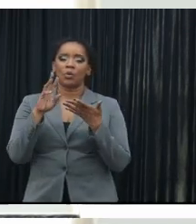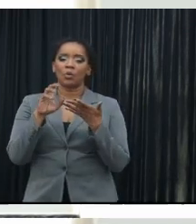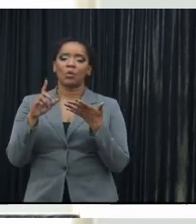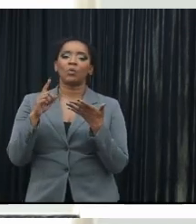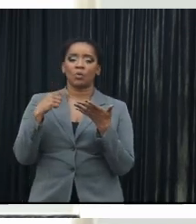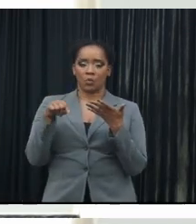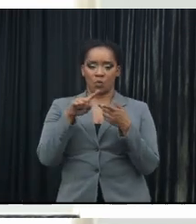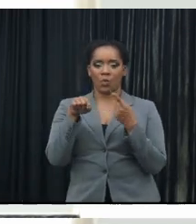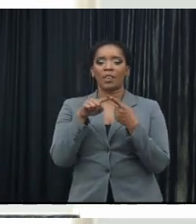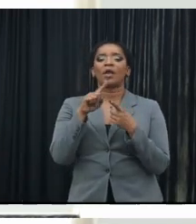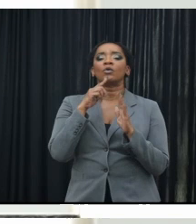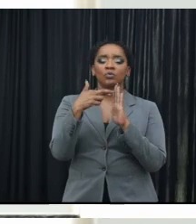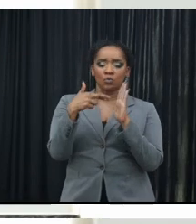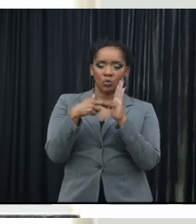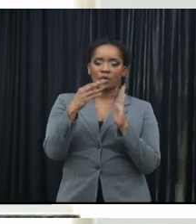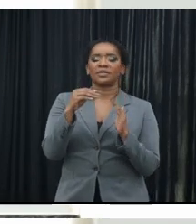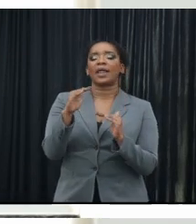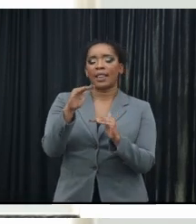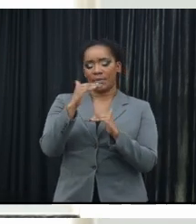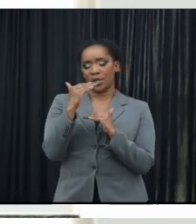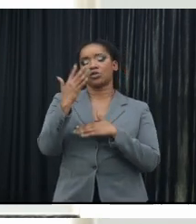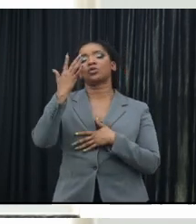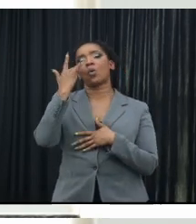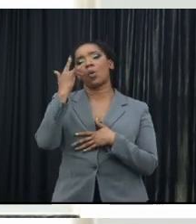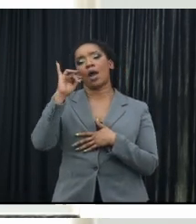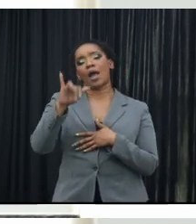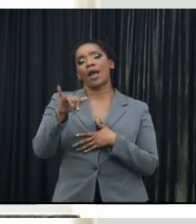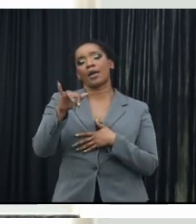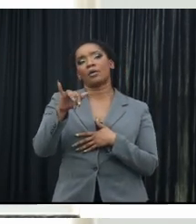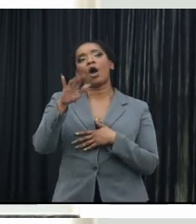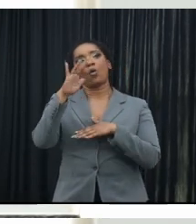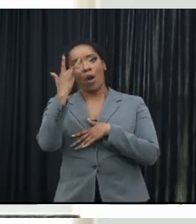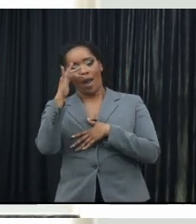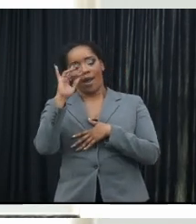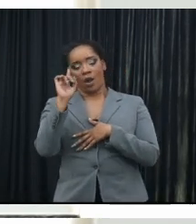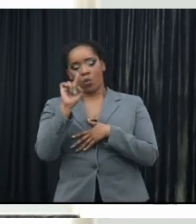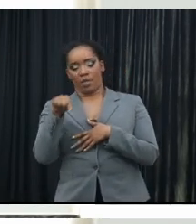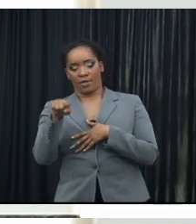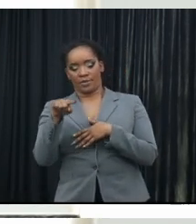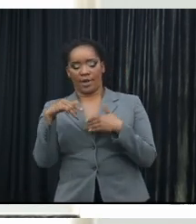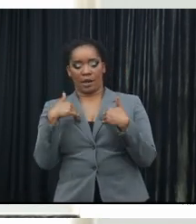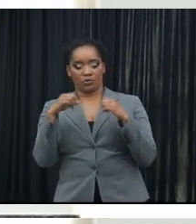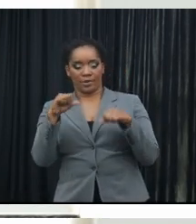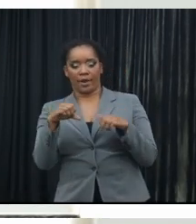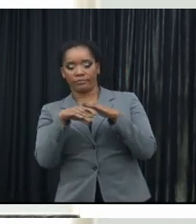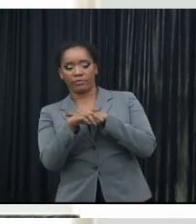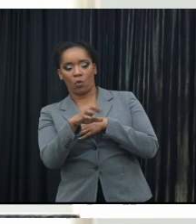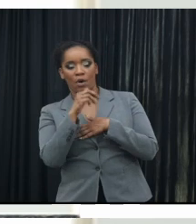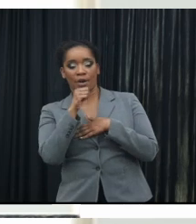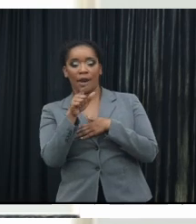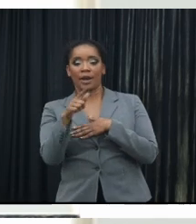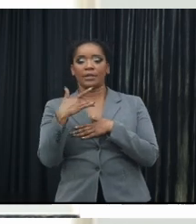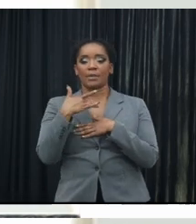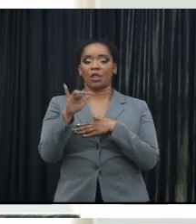rules or limitations by the property on where animals can go. And in those situations, typically those are